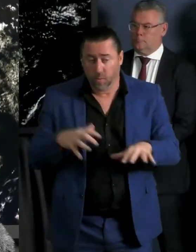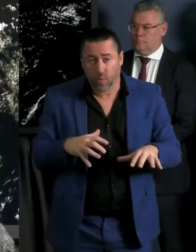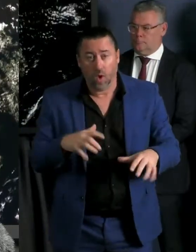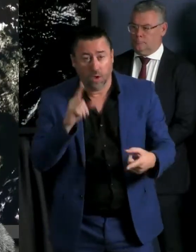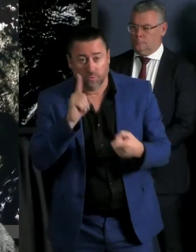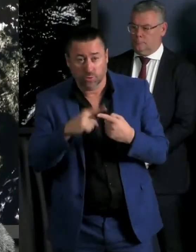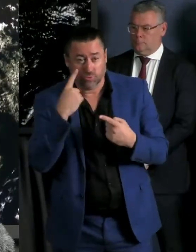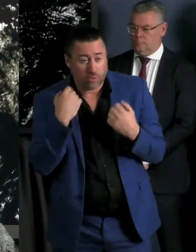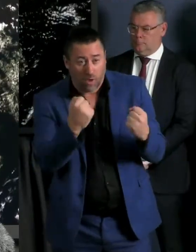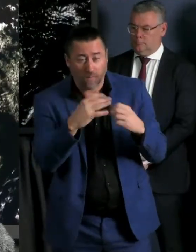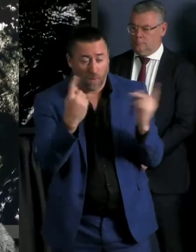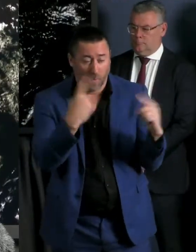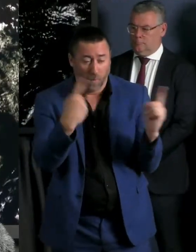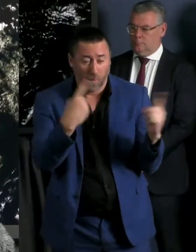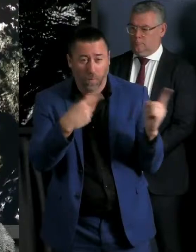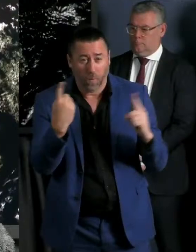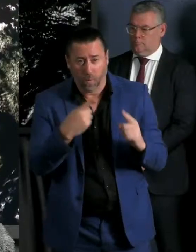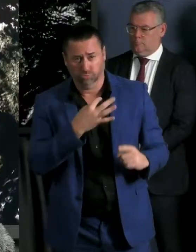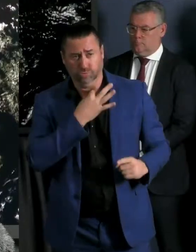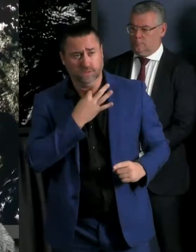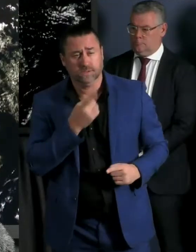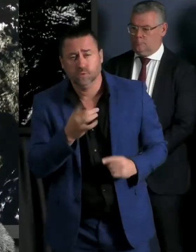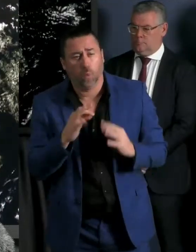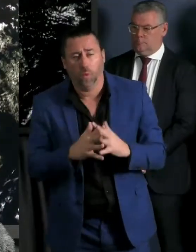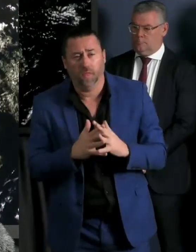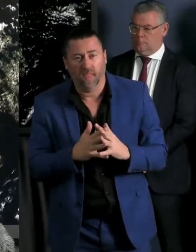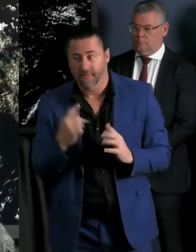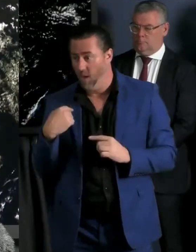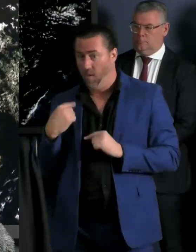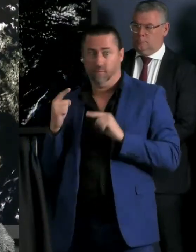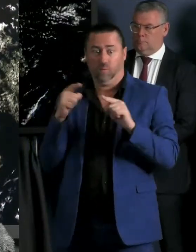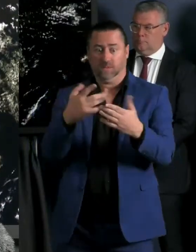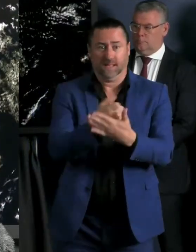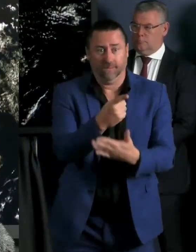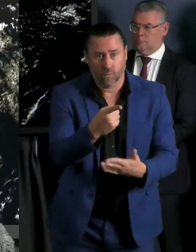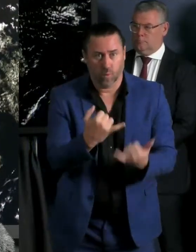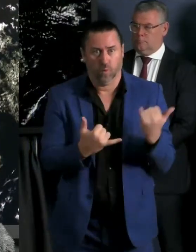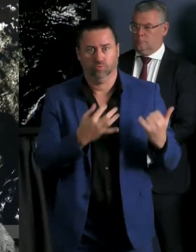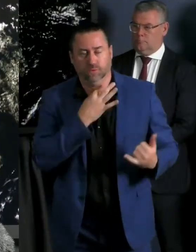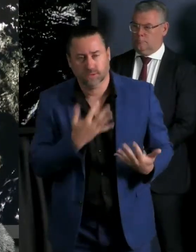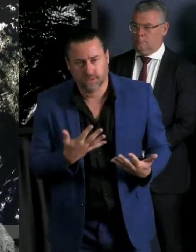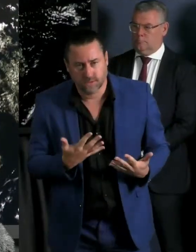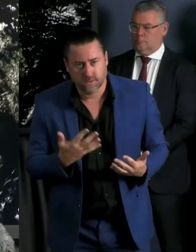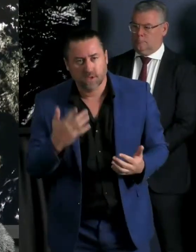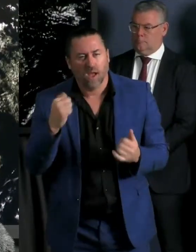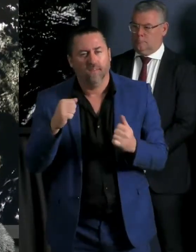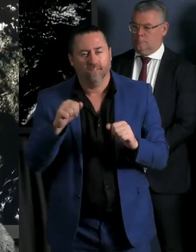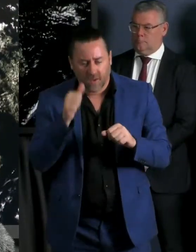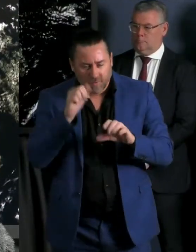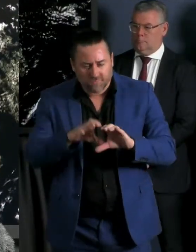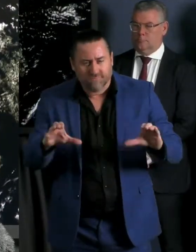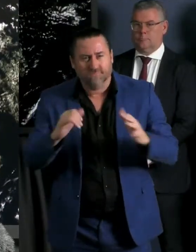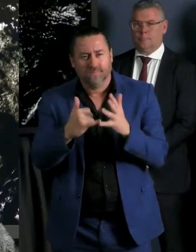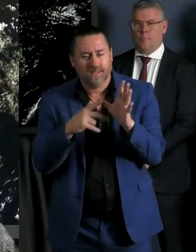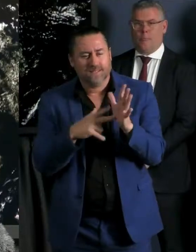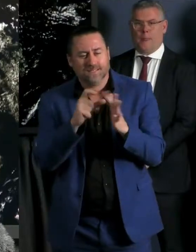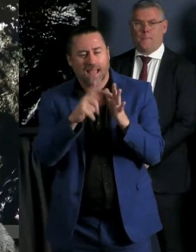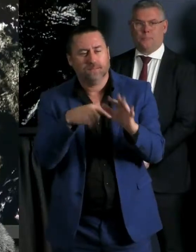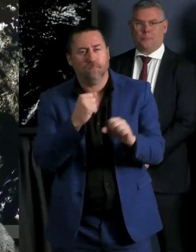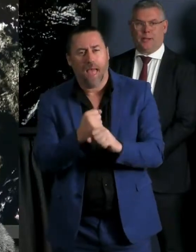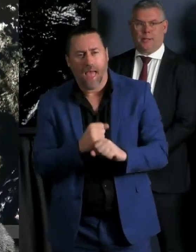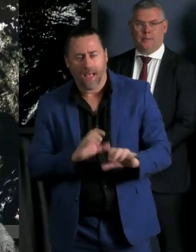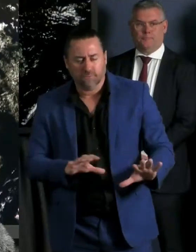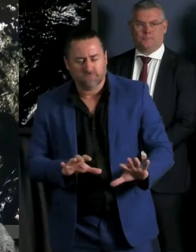emergency services responders at risk. Considerable sandbagging has occurred between Port Douglas and Cairns, and I'm